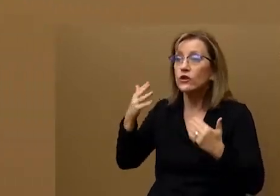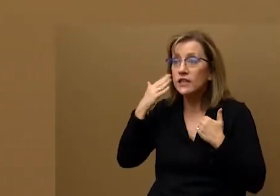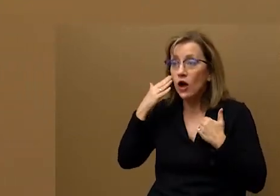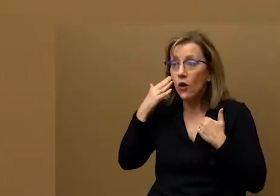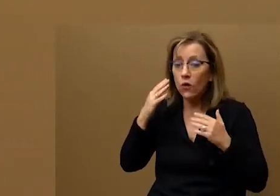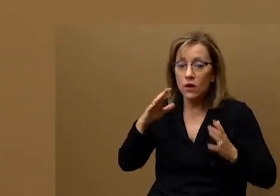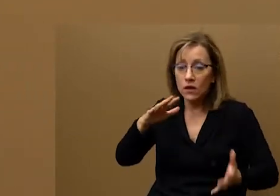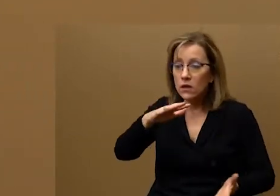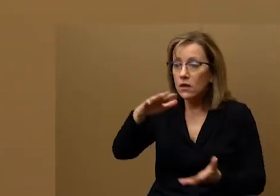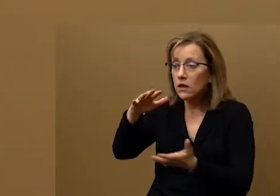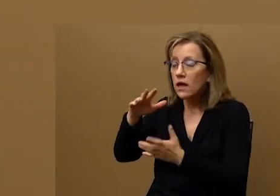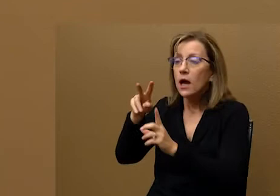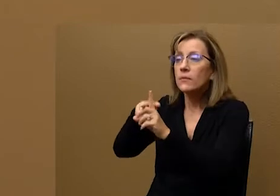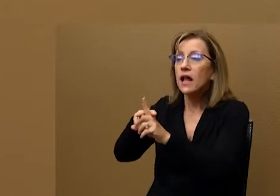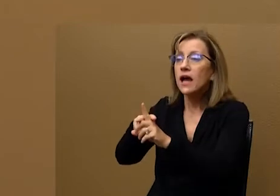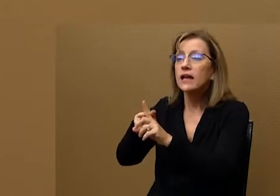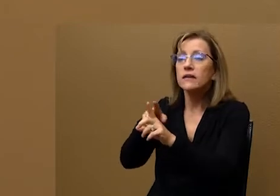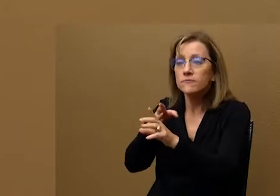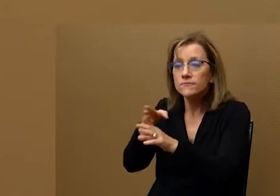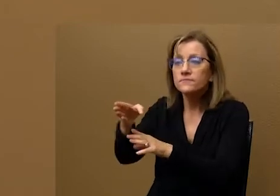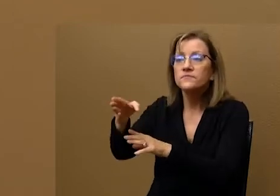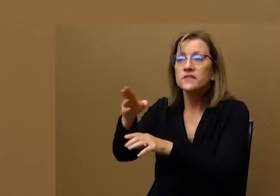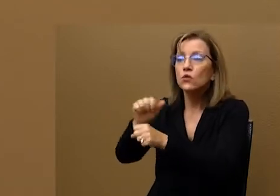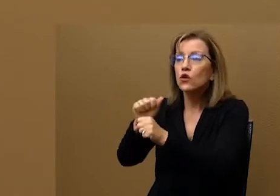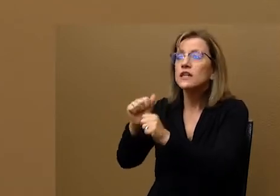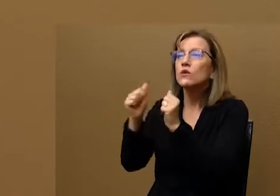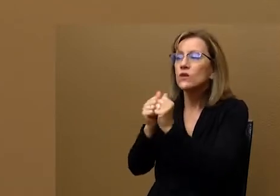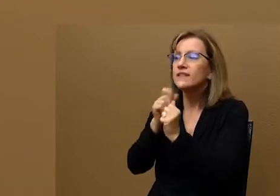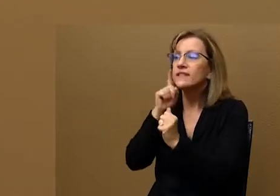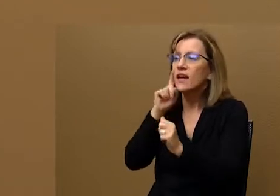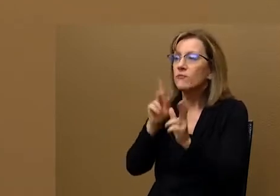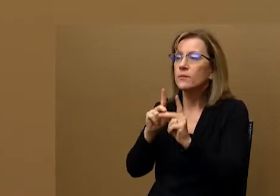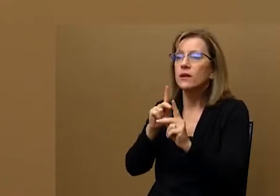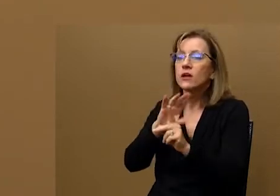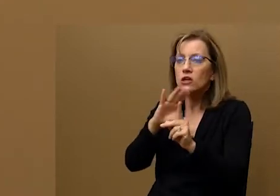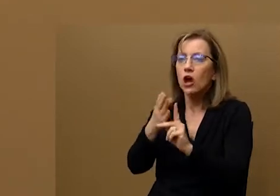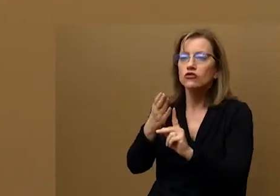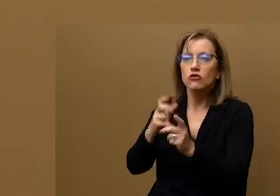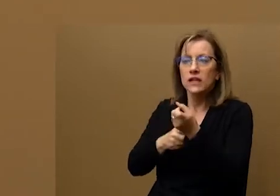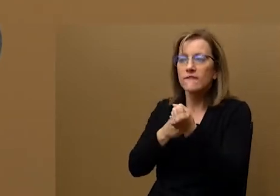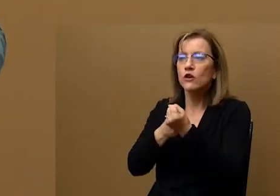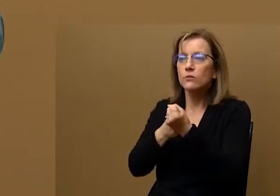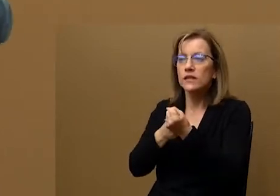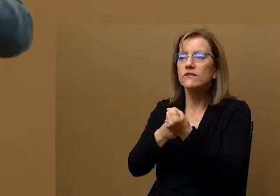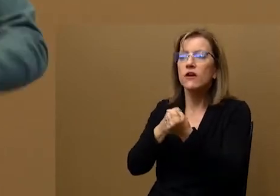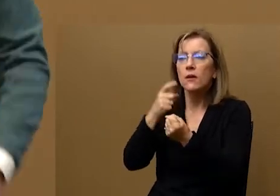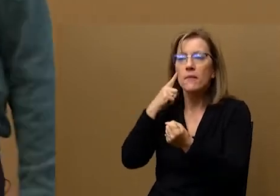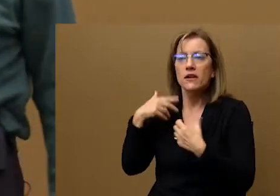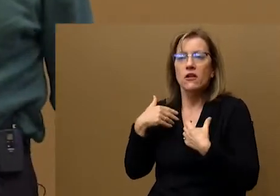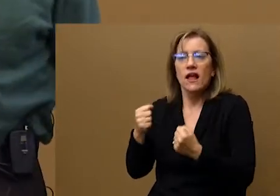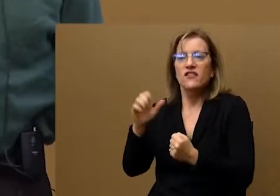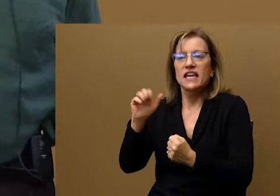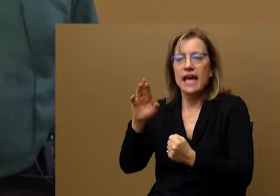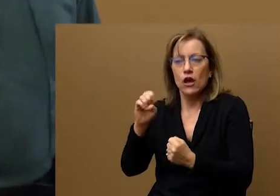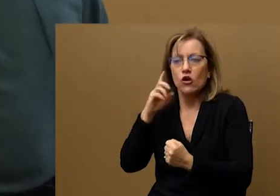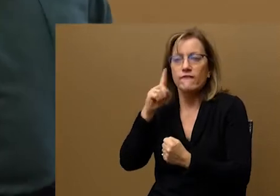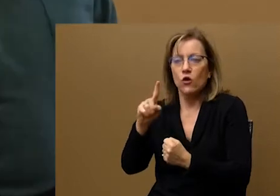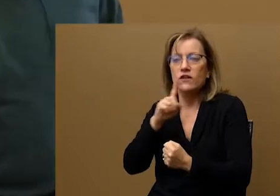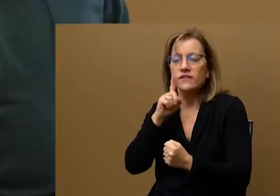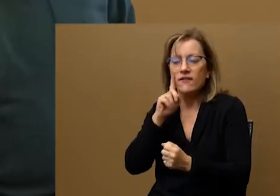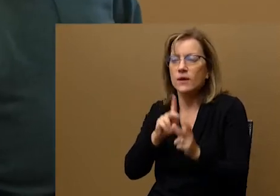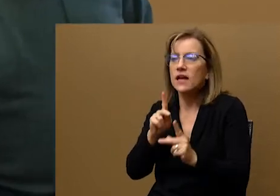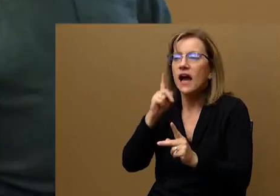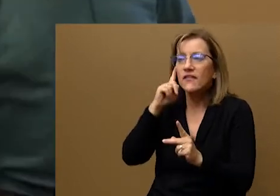and apply them to work with deaf people and start to create this notion of culturally affirmative mental health care of deaf people. I